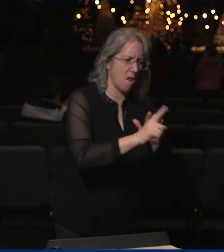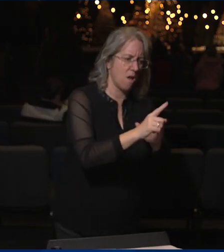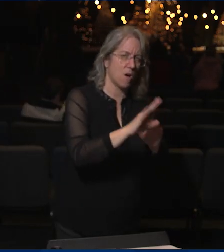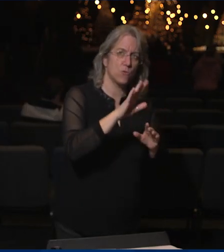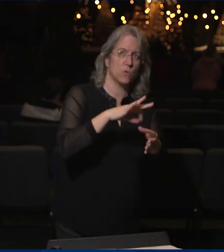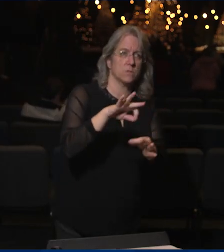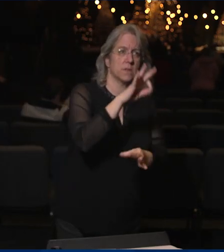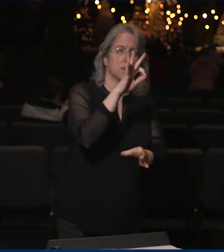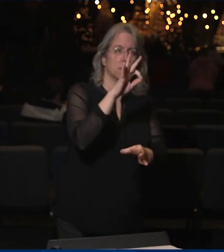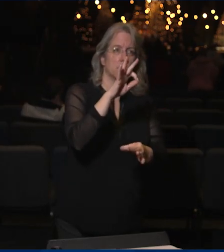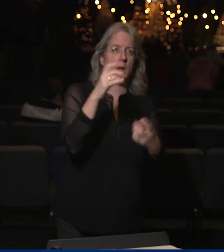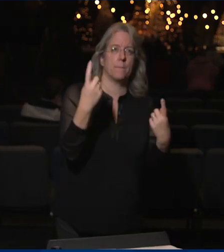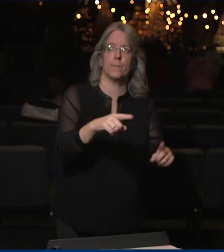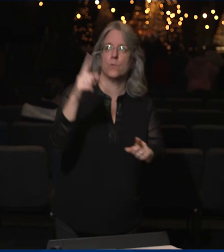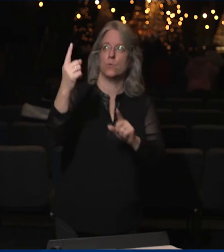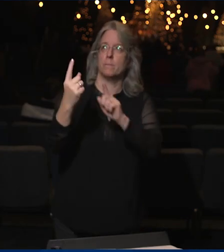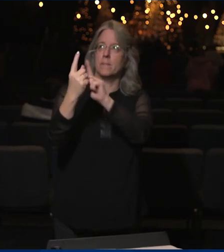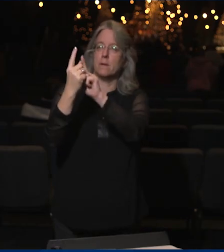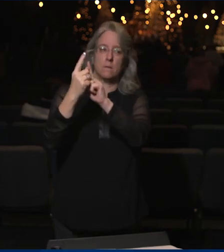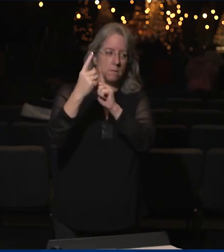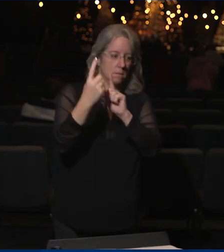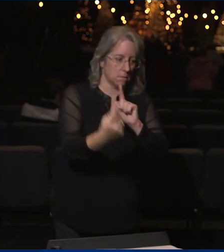spirit? You meet me